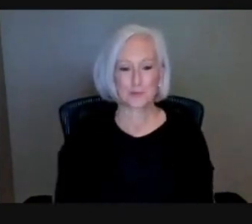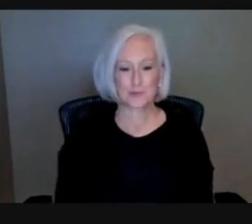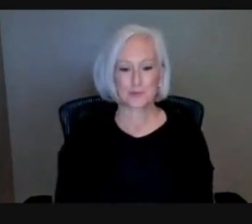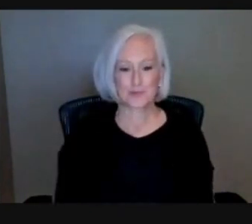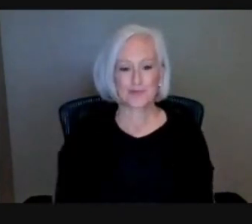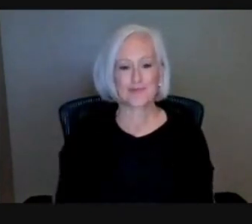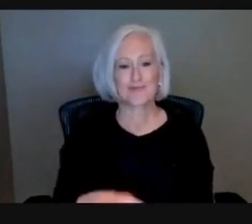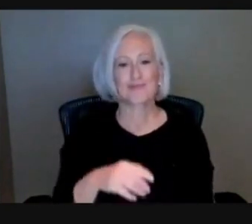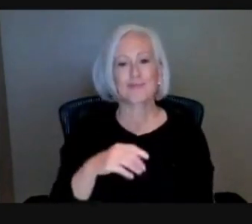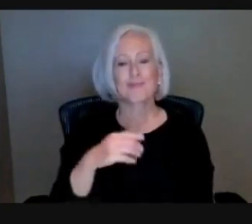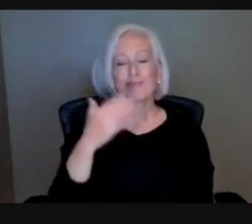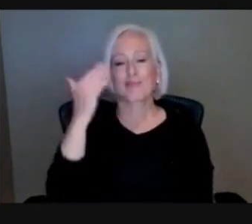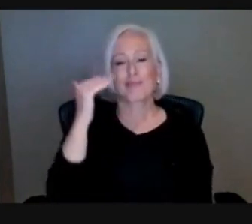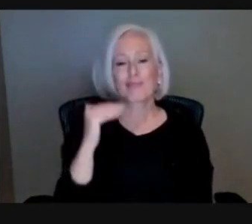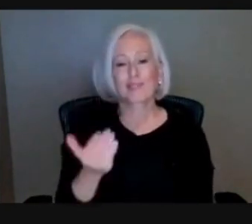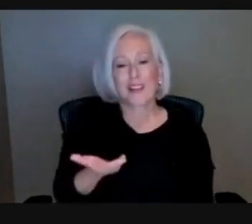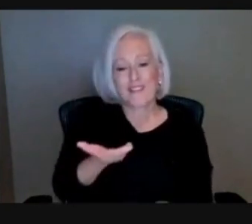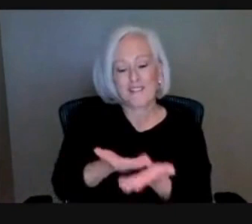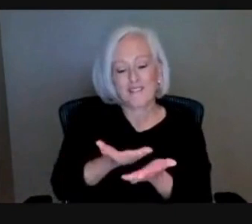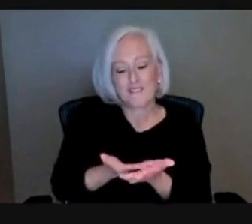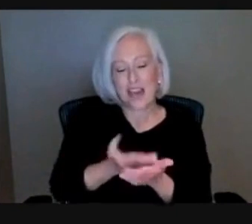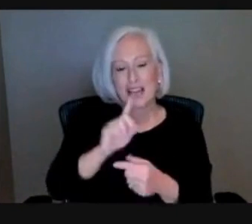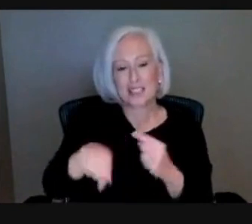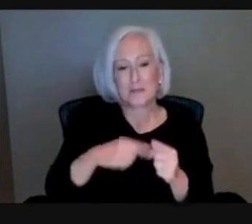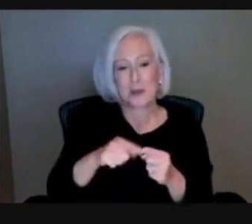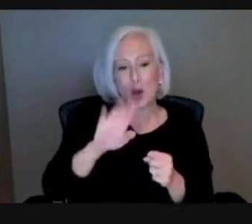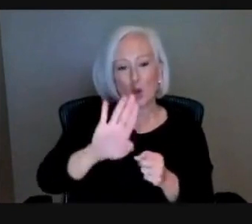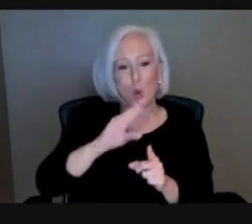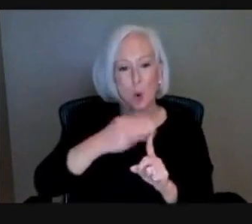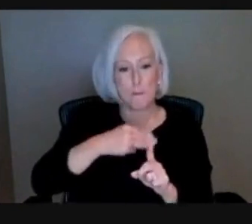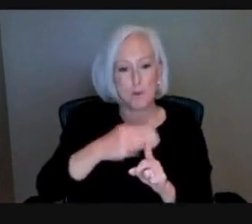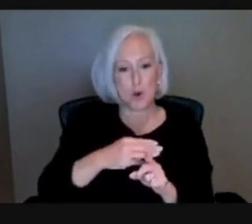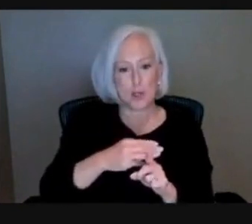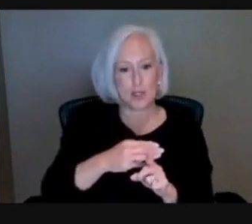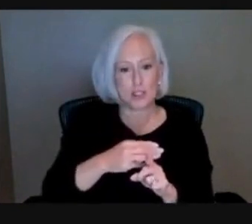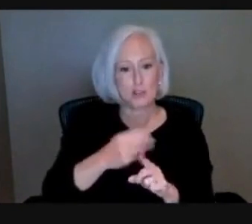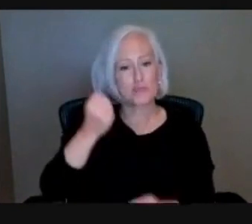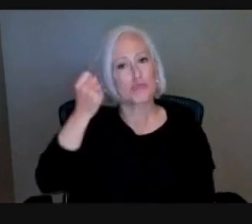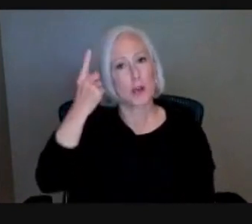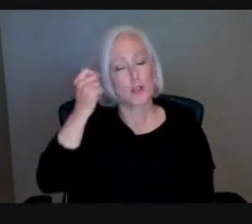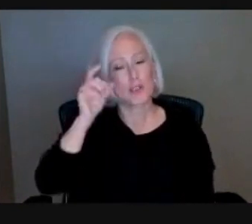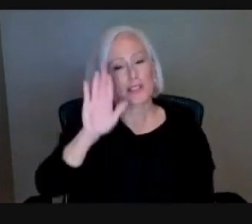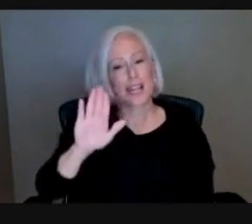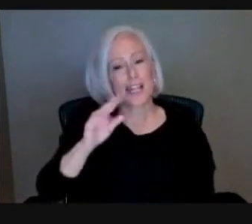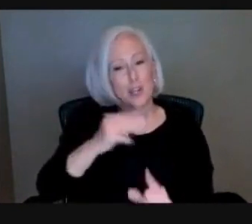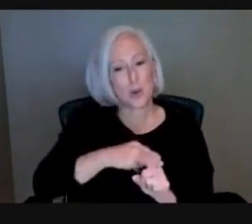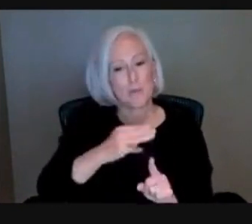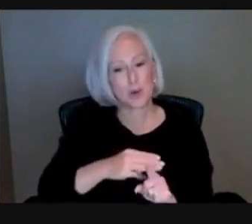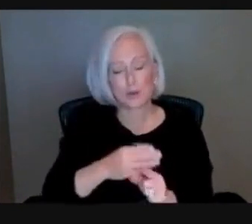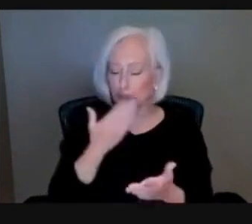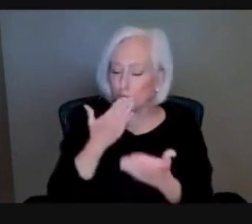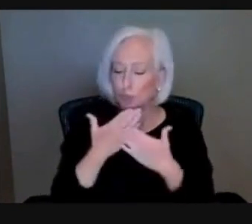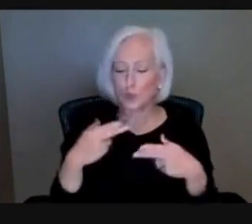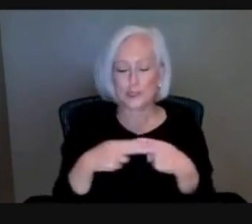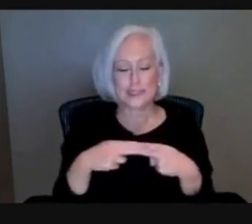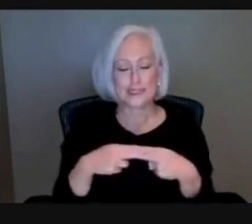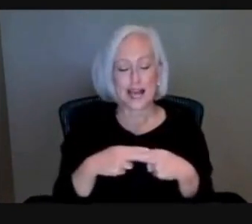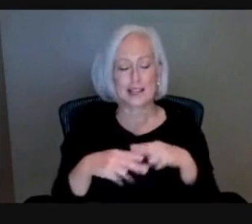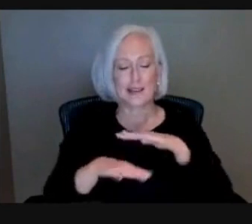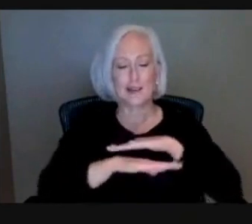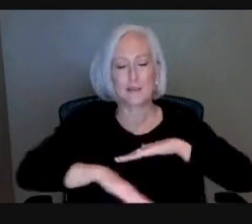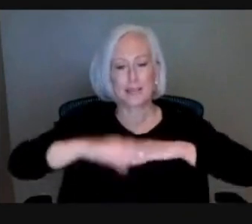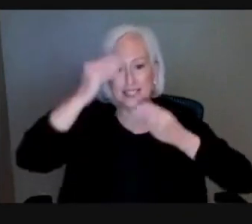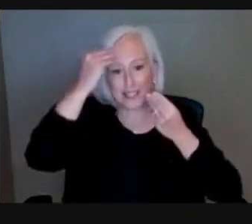Facts about your mortgage. Understanding your mortgage. This is a pretty good slide too. It gives you some basic information. So guess